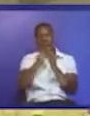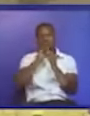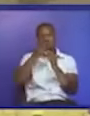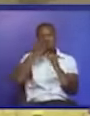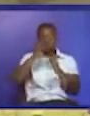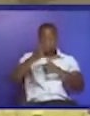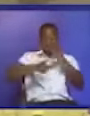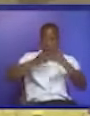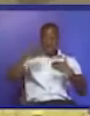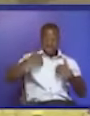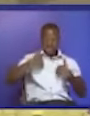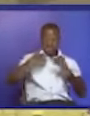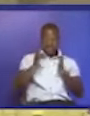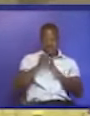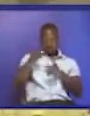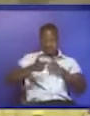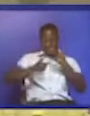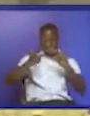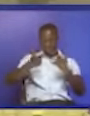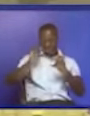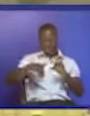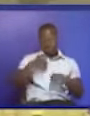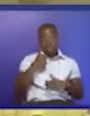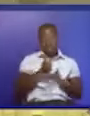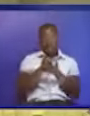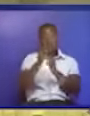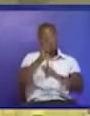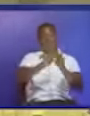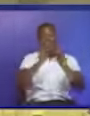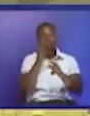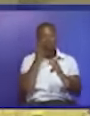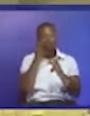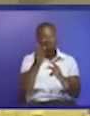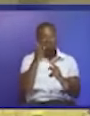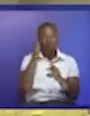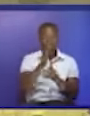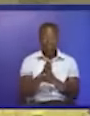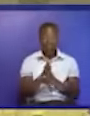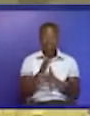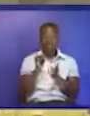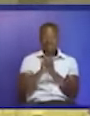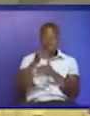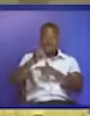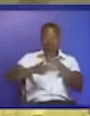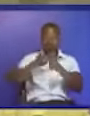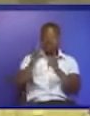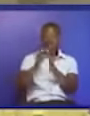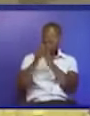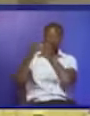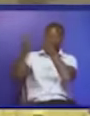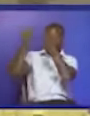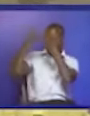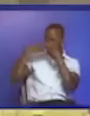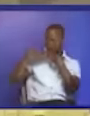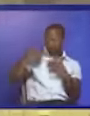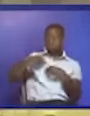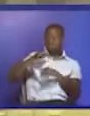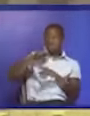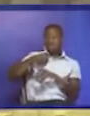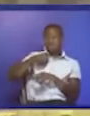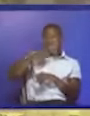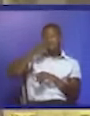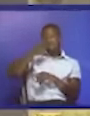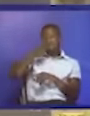make all men see. 3 and verse 9. A grace that was given to him to make all